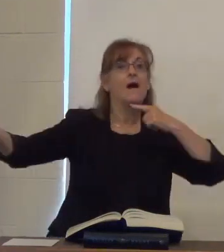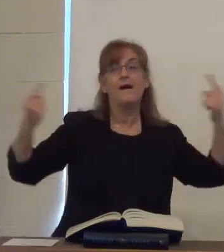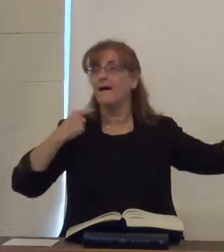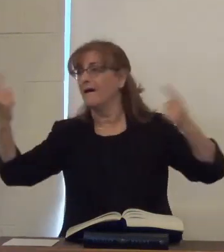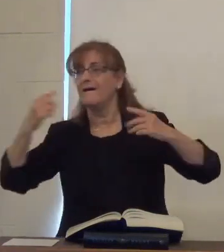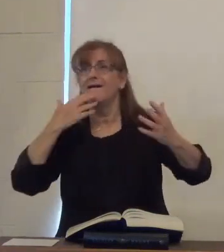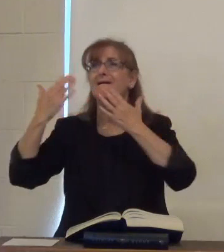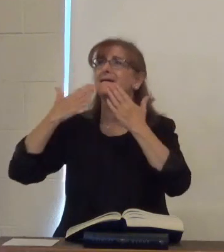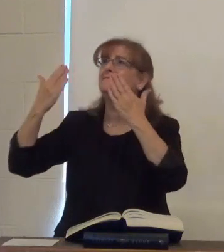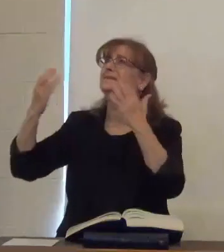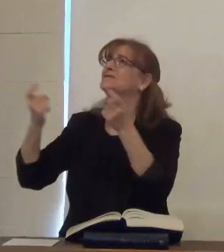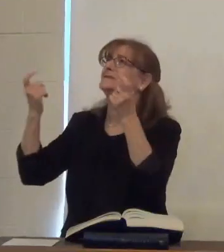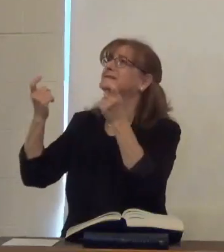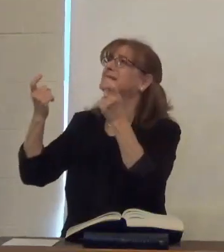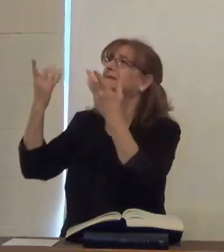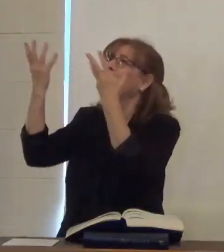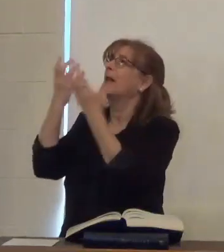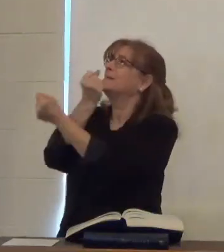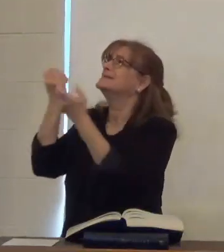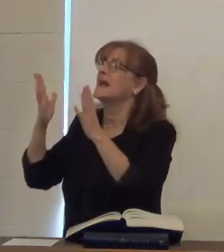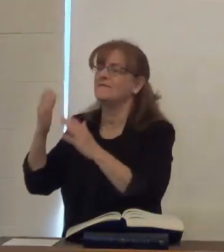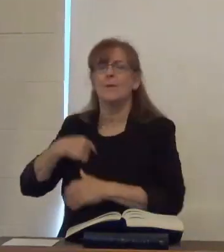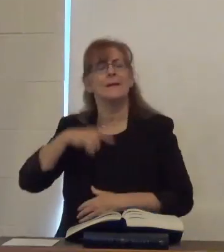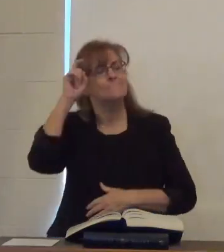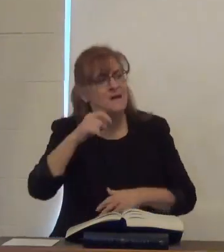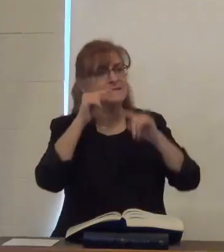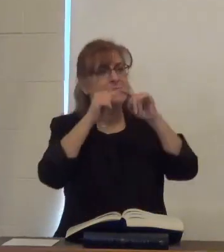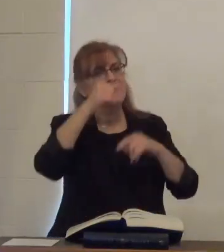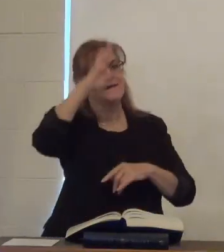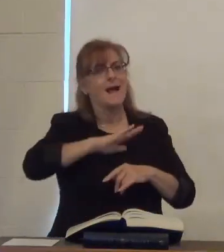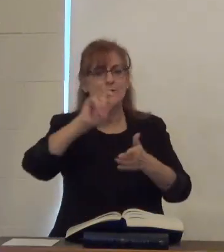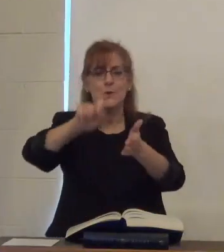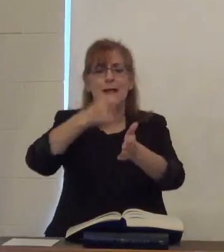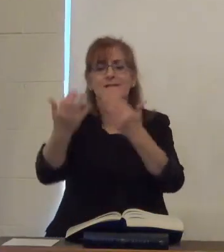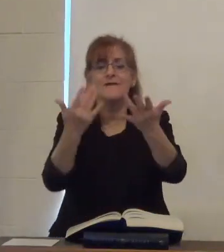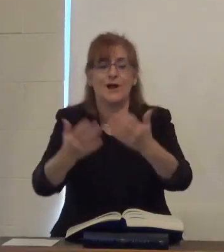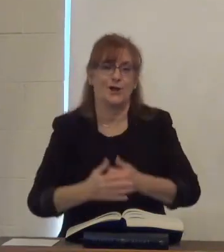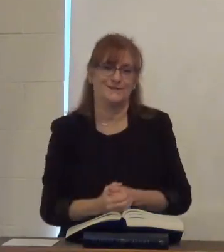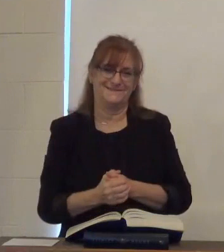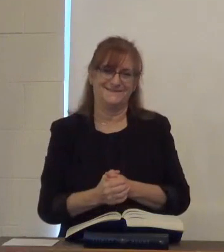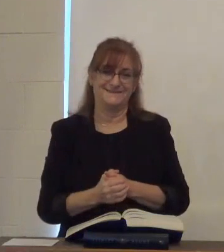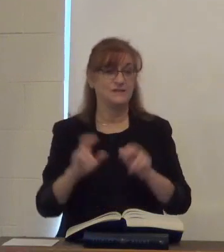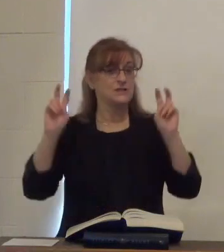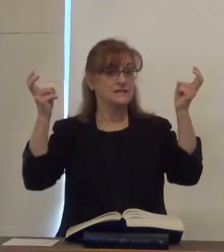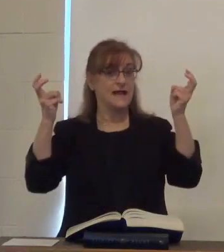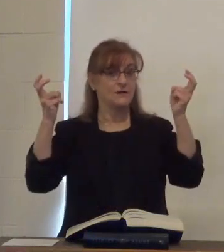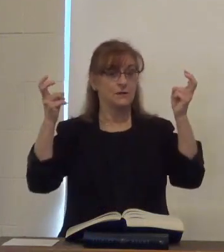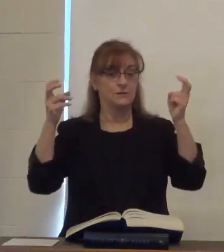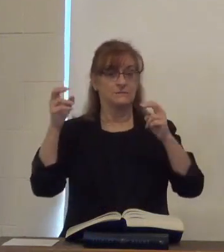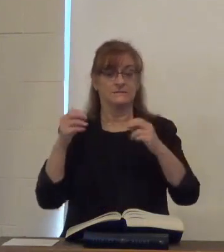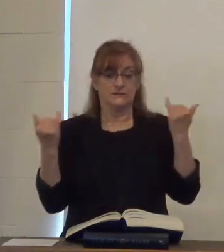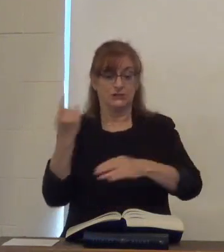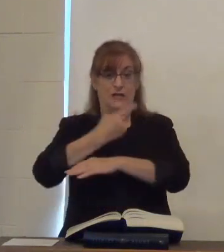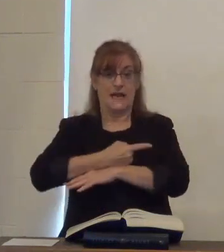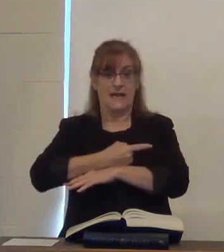make things right with God. We must depend on God to light the fire. And so the title of the message today, the response